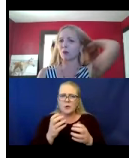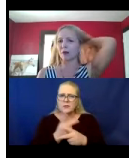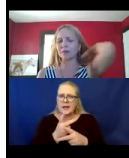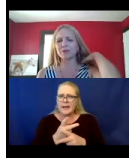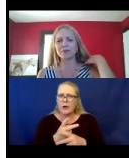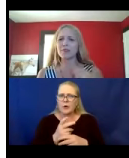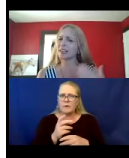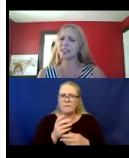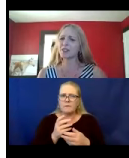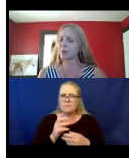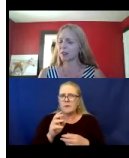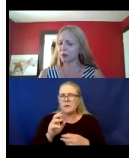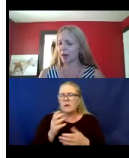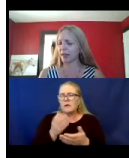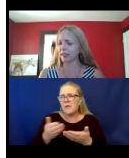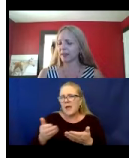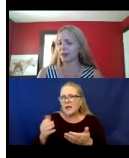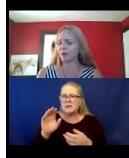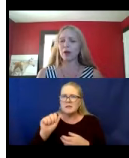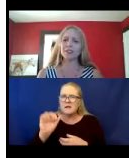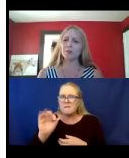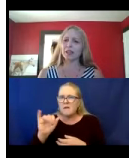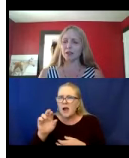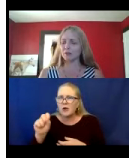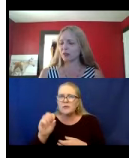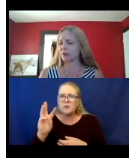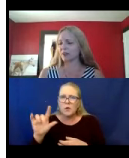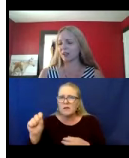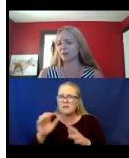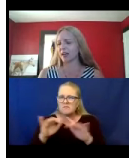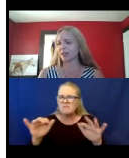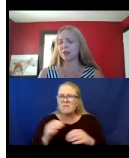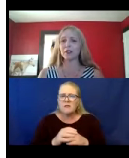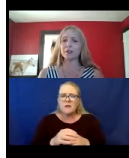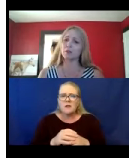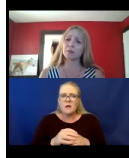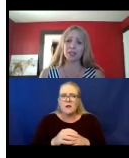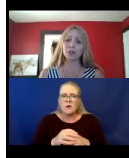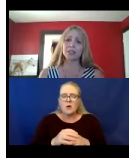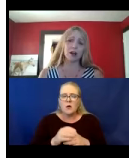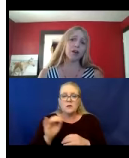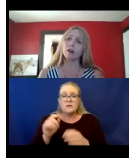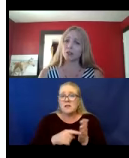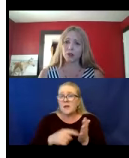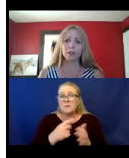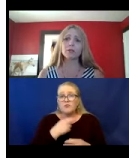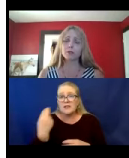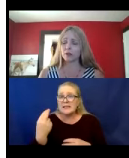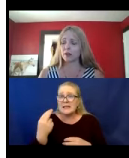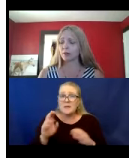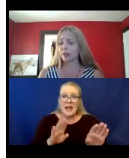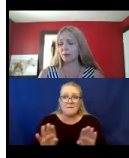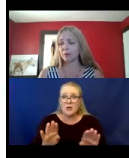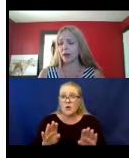sudden or desperate in a way. Reckless behavior, a lot of anger, sometimes increased alcohol and drug